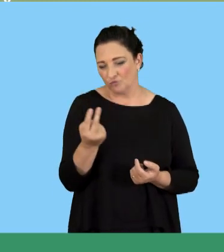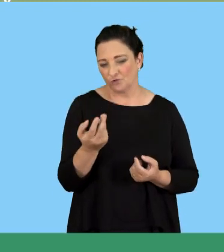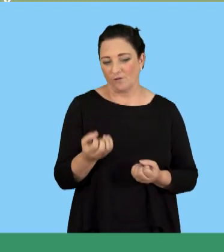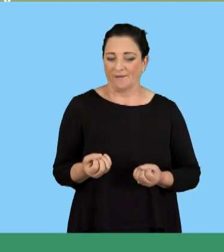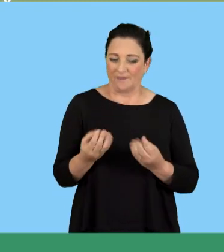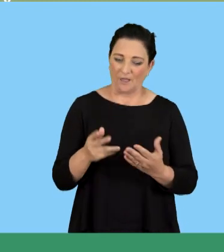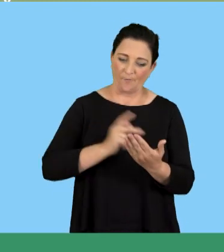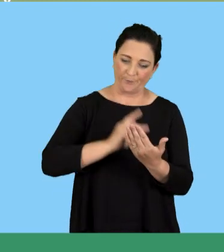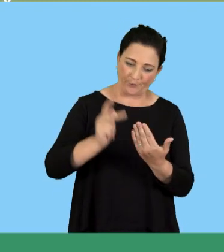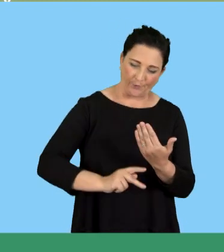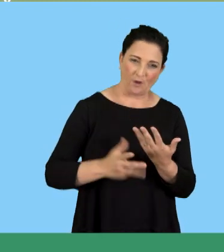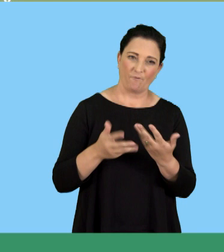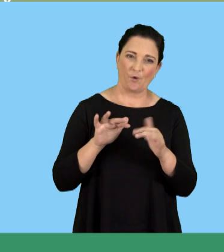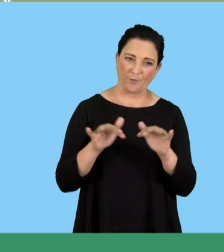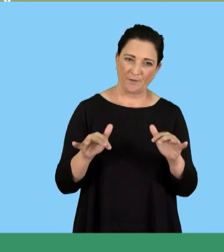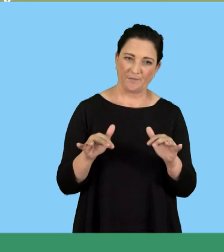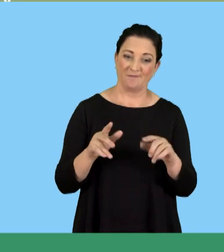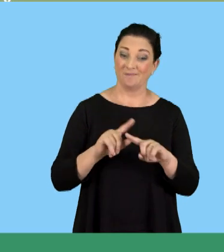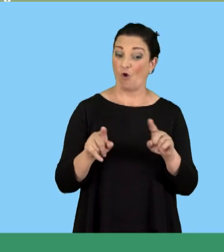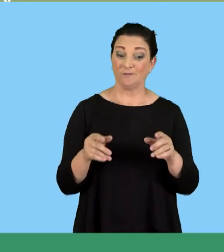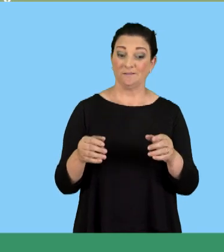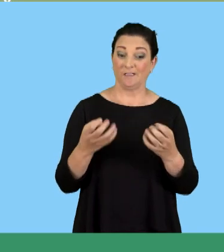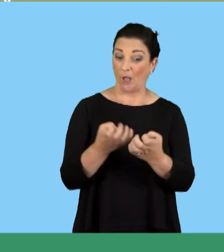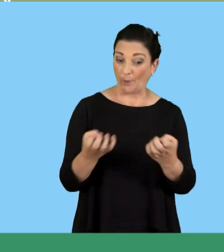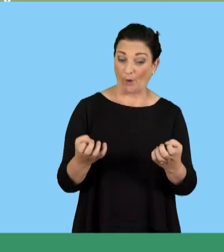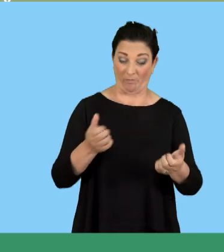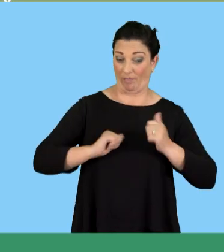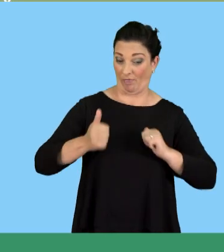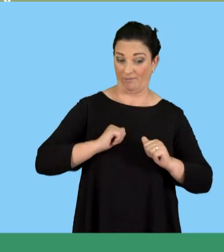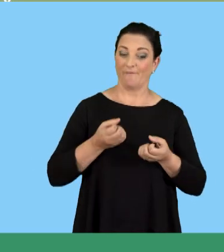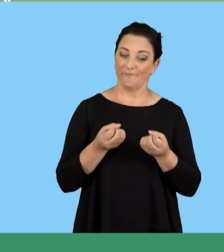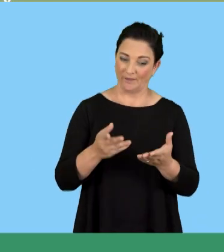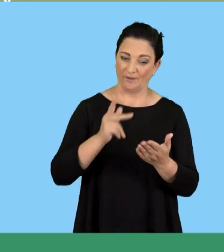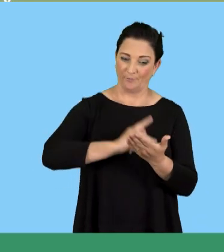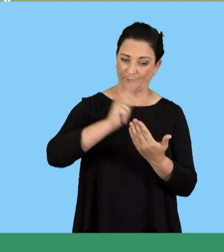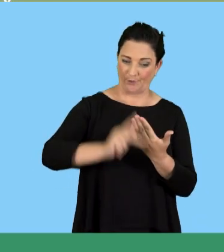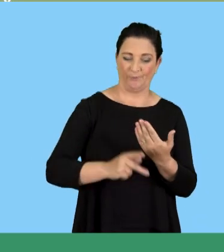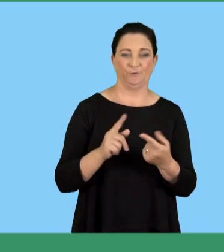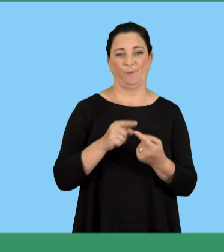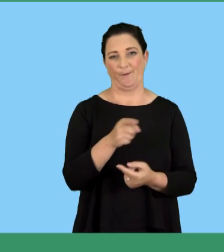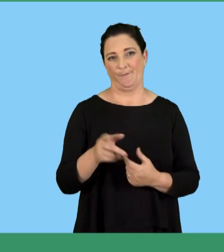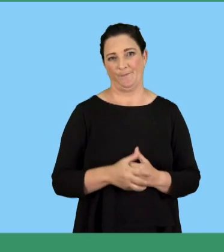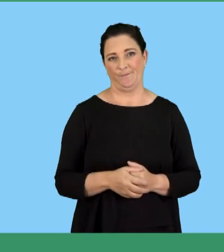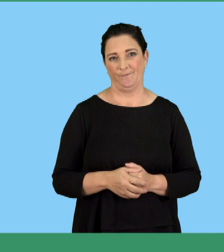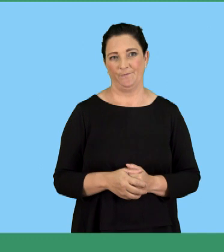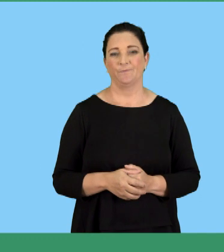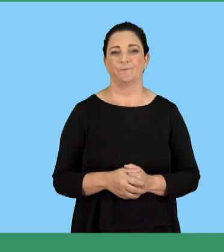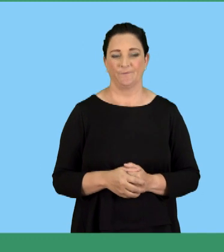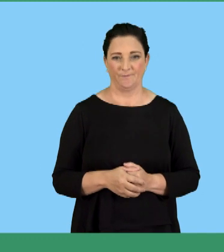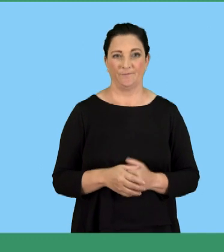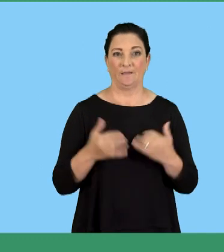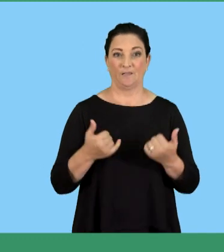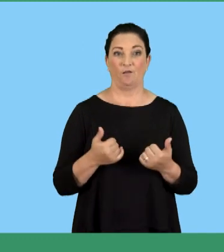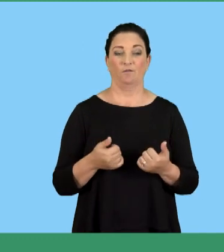offer entrepreneurial programs for people who are not economically active. That is correct as well. Then we look